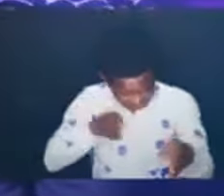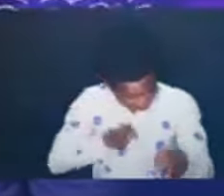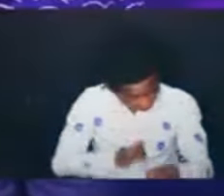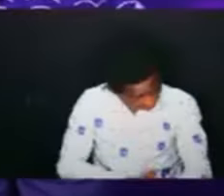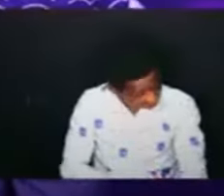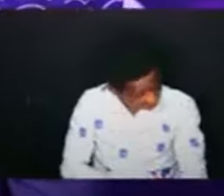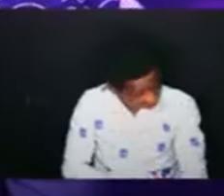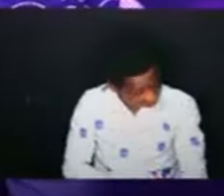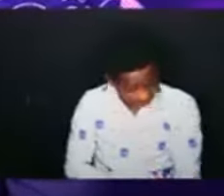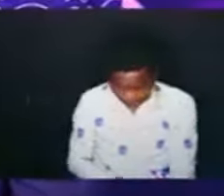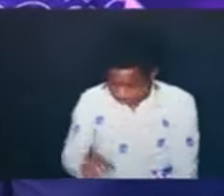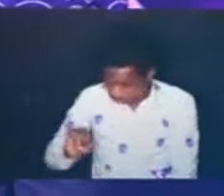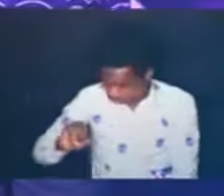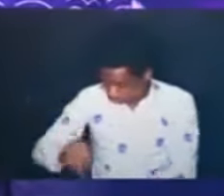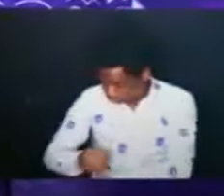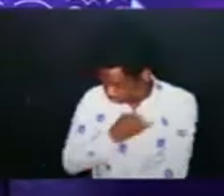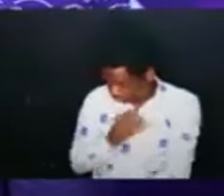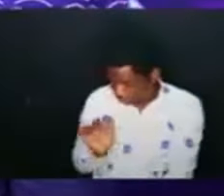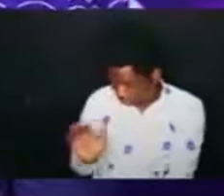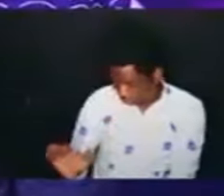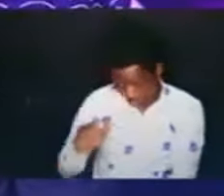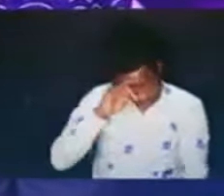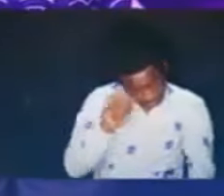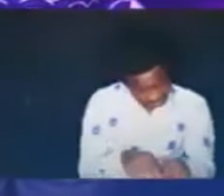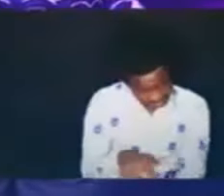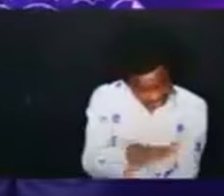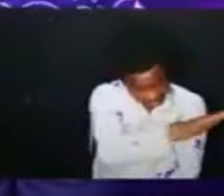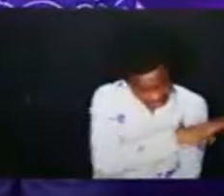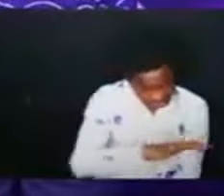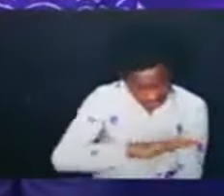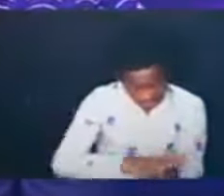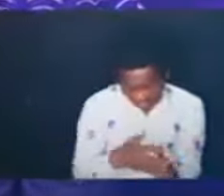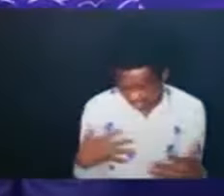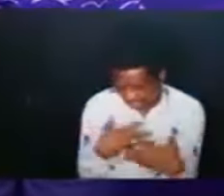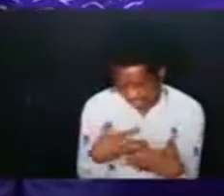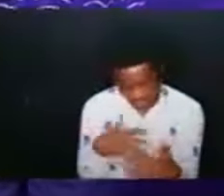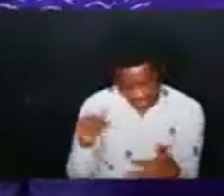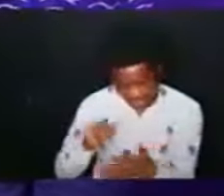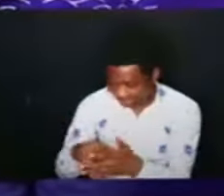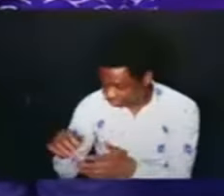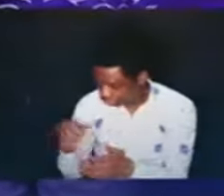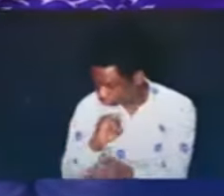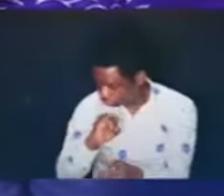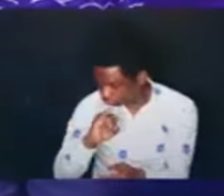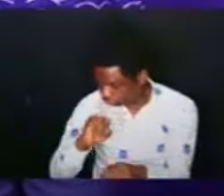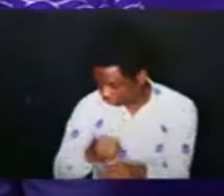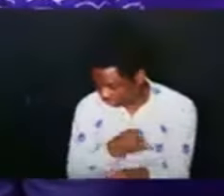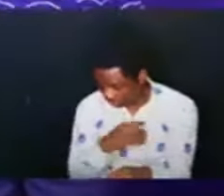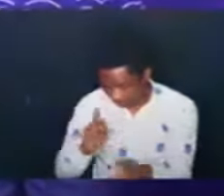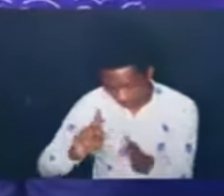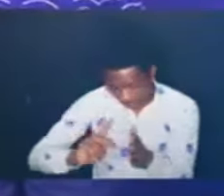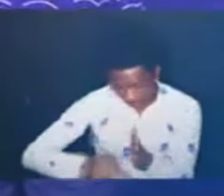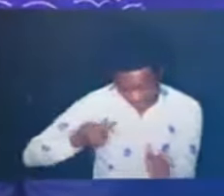that Joseph will pay them back, so they sent a plea to him. Na ye won